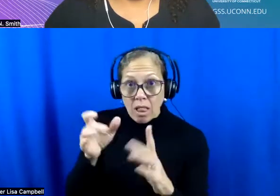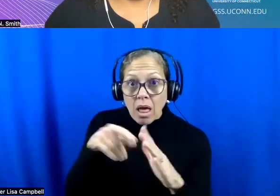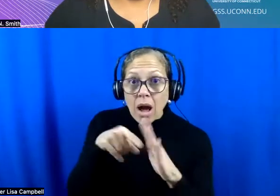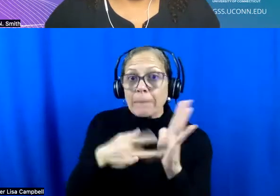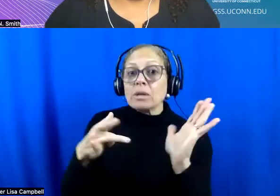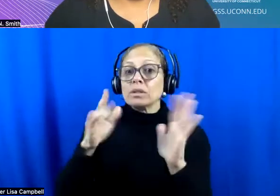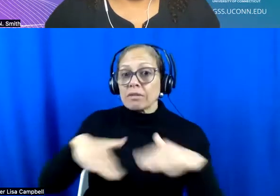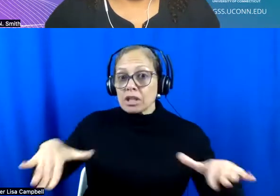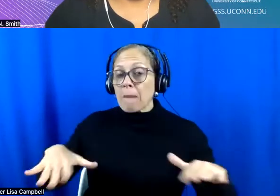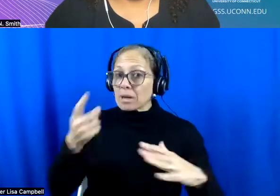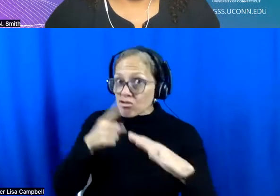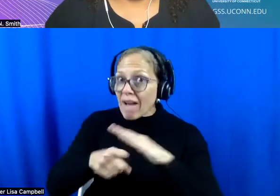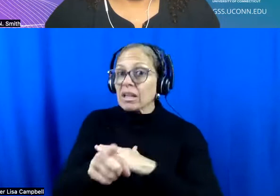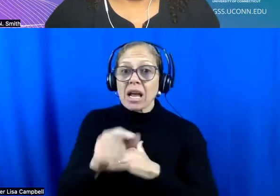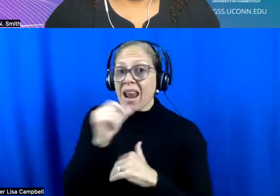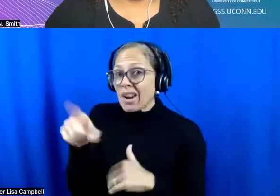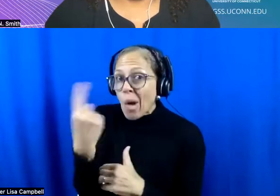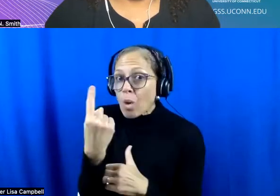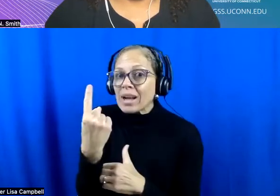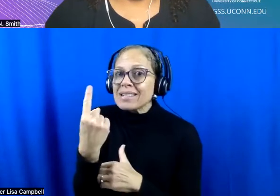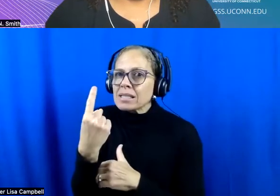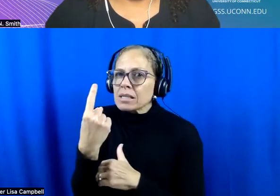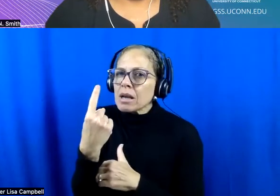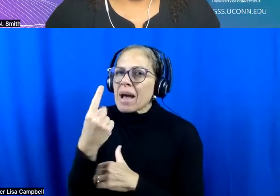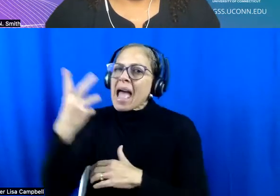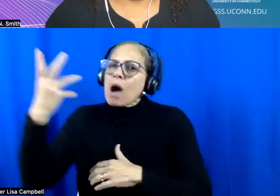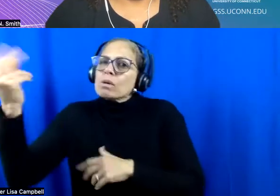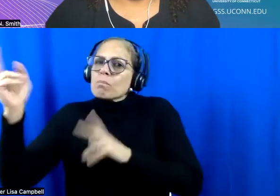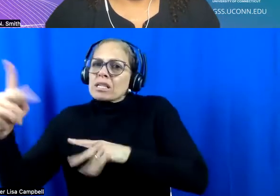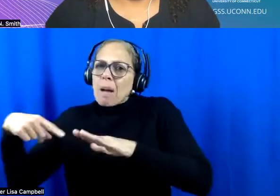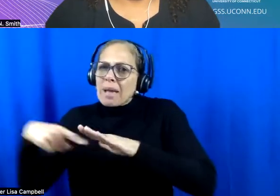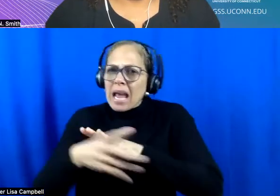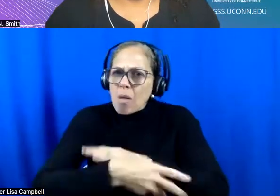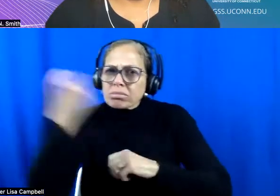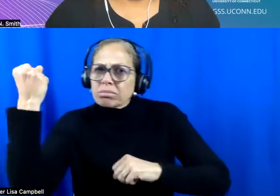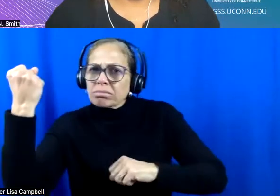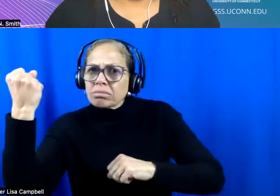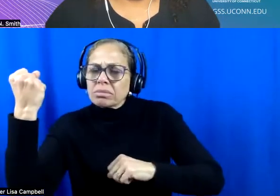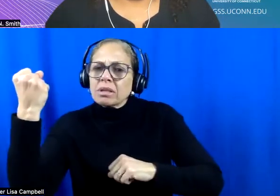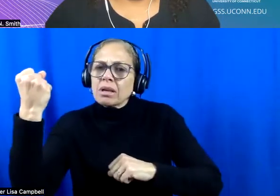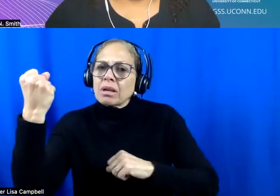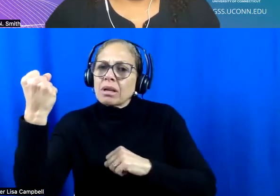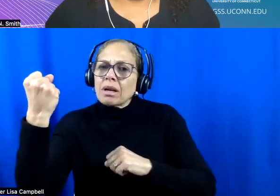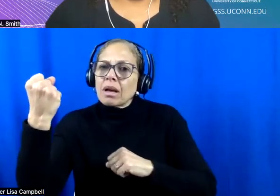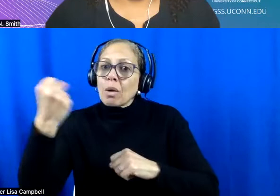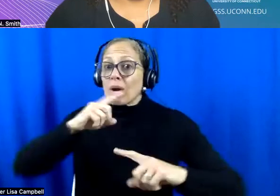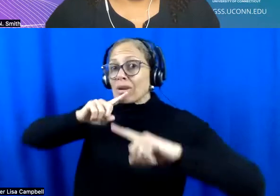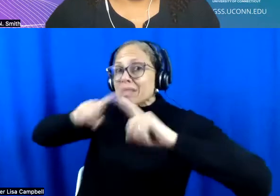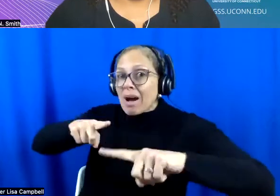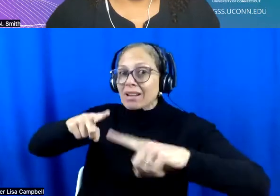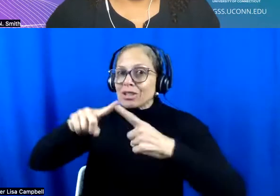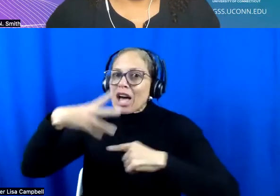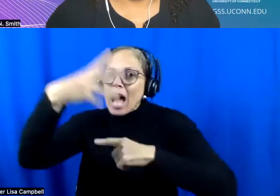trafficking is often, not always, an outsider coming in. And that tends to be a little easier where we can respond to the